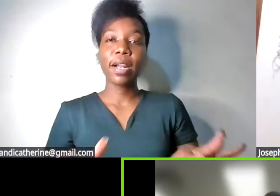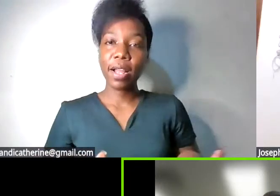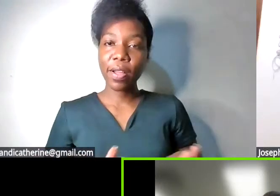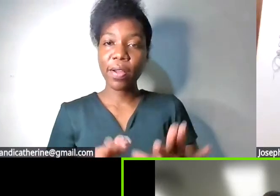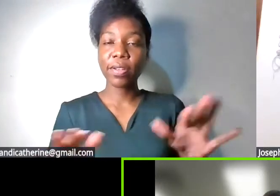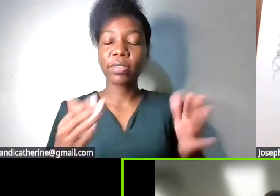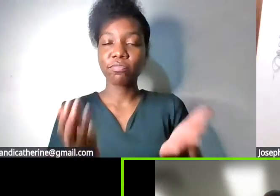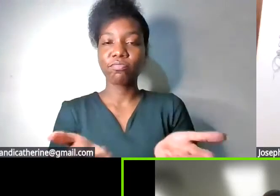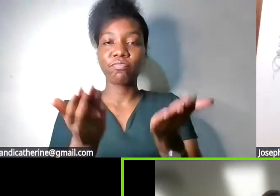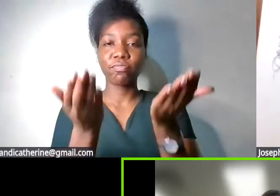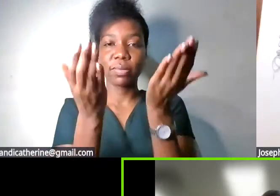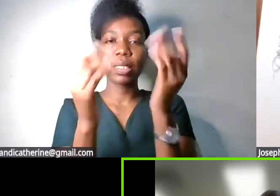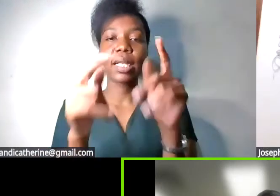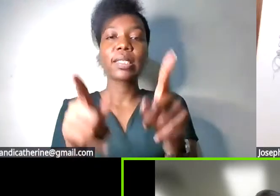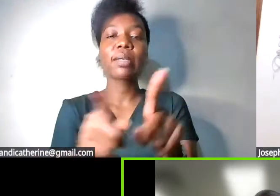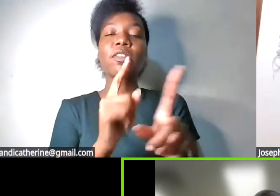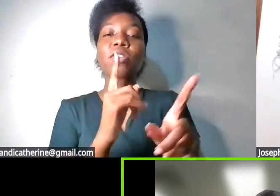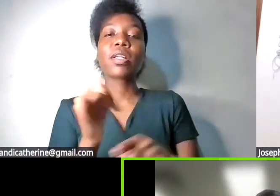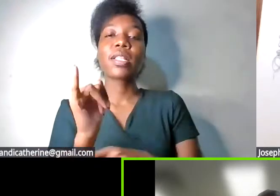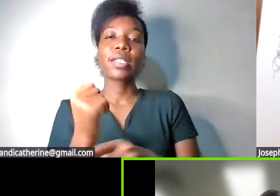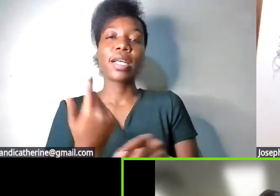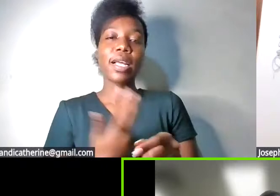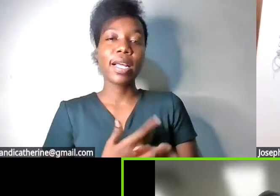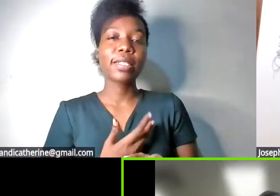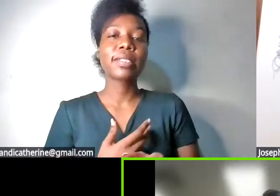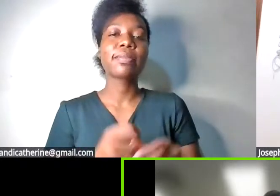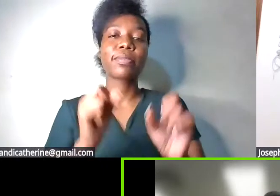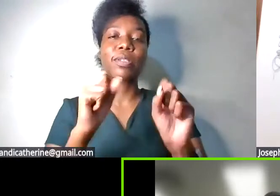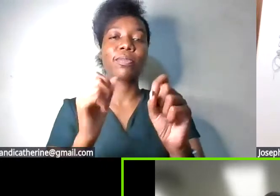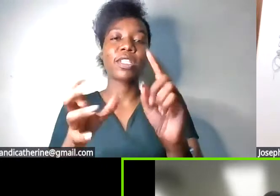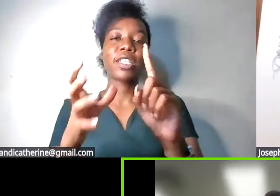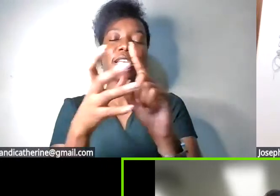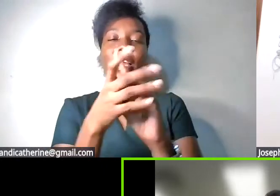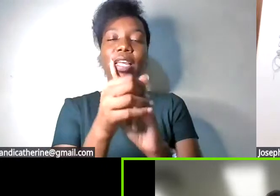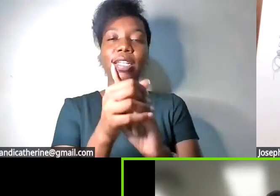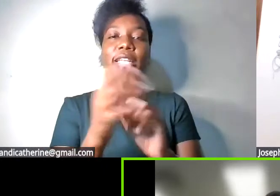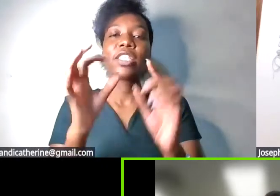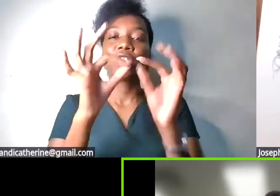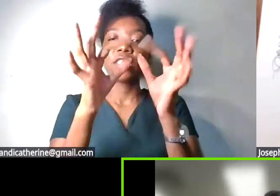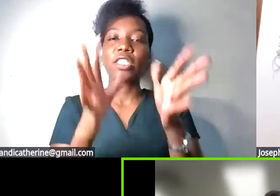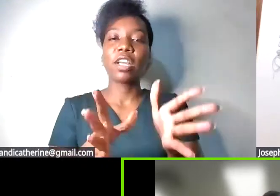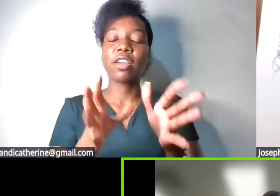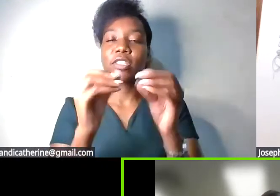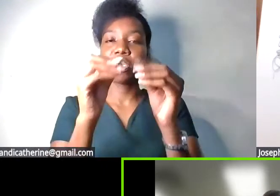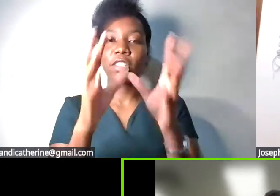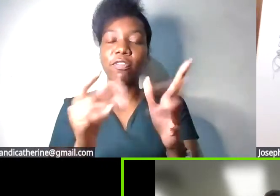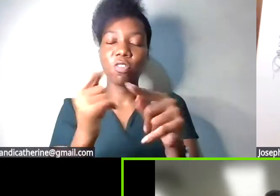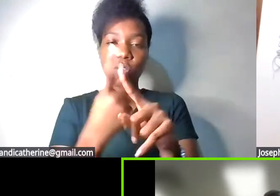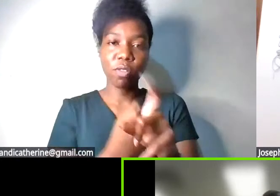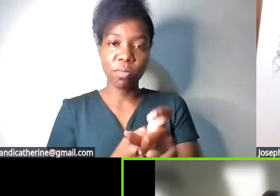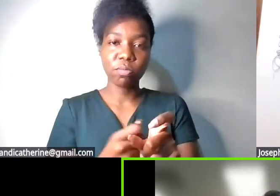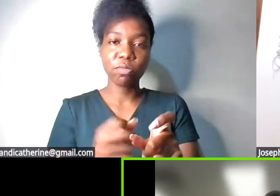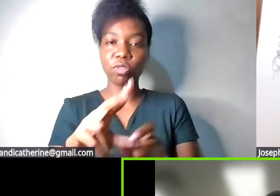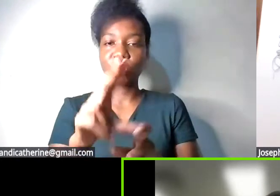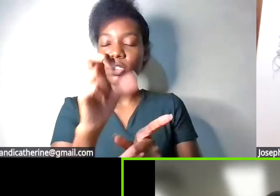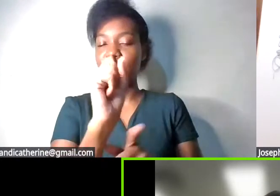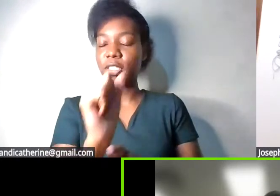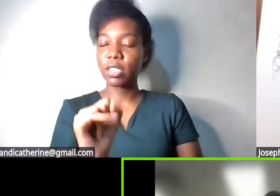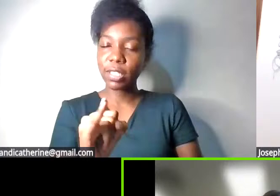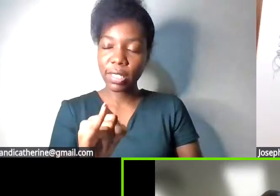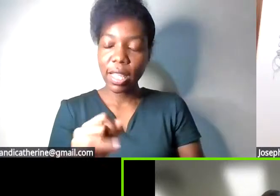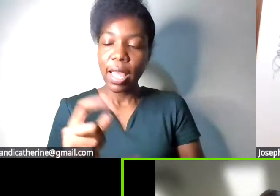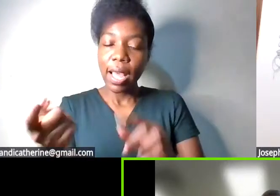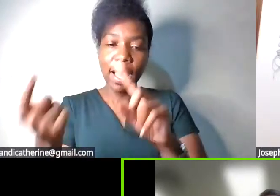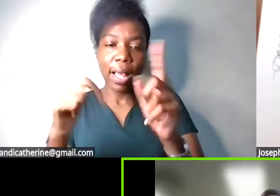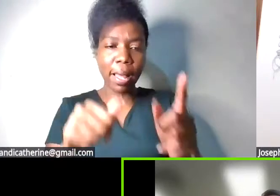for this, we actually get one of the teachers from UFT to come over to our school to teach the students for 5